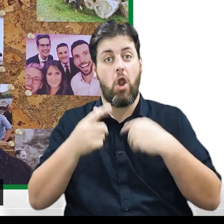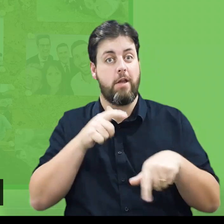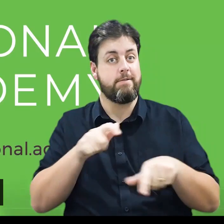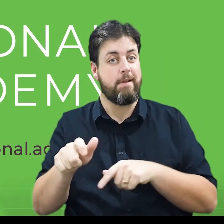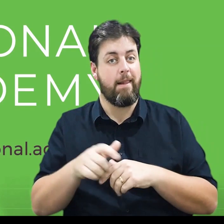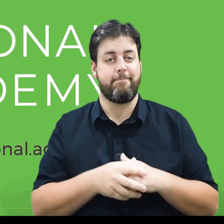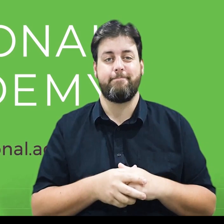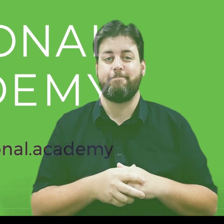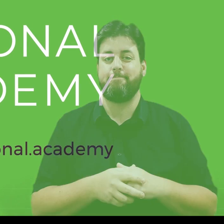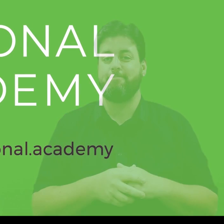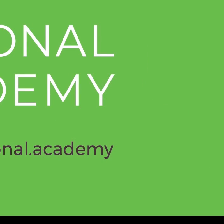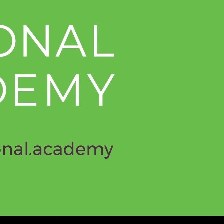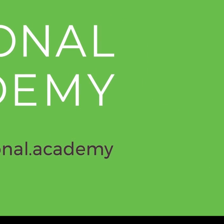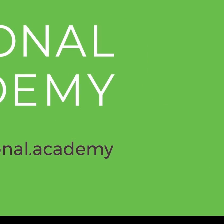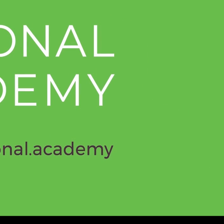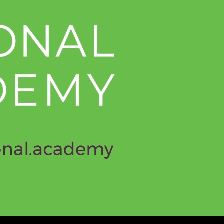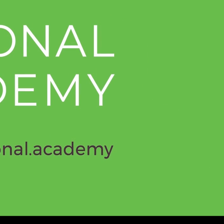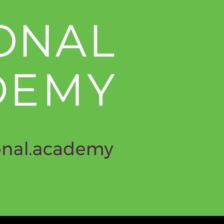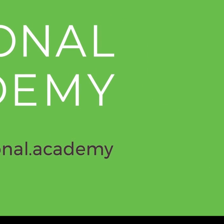holidays.